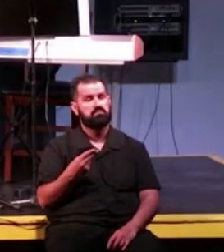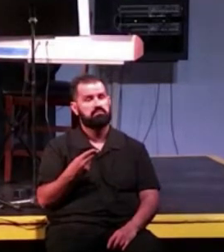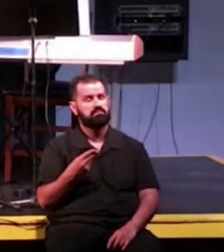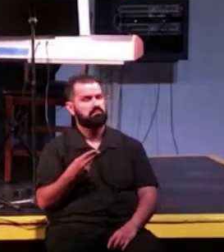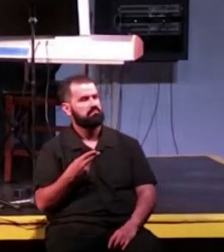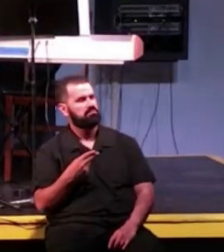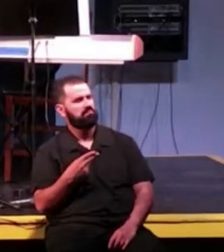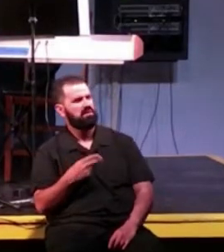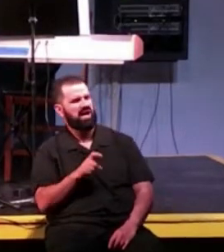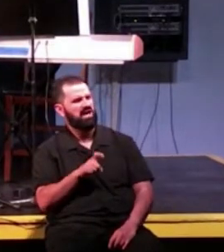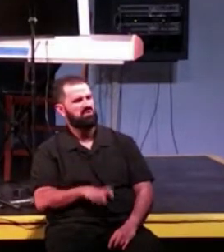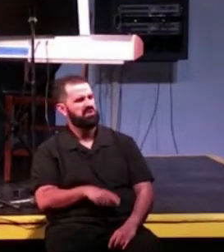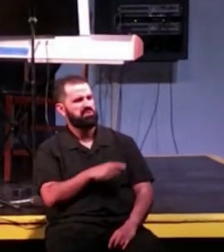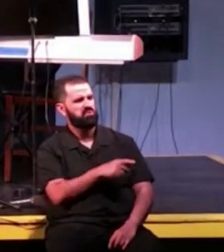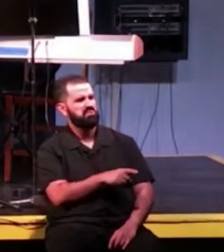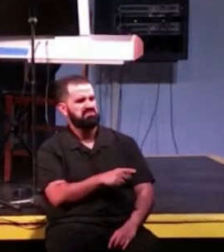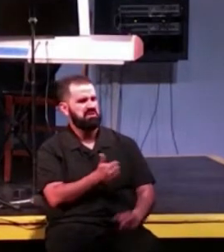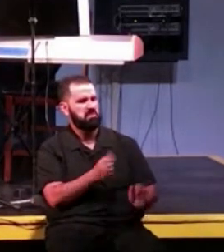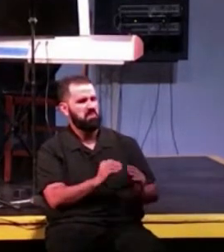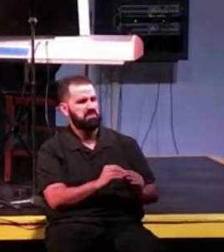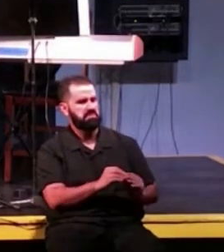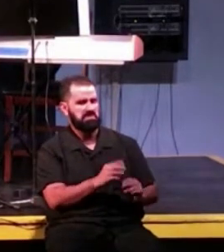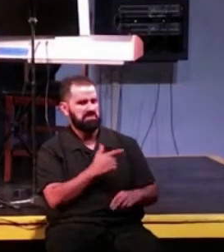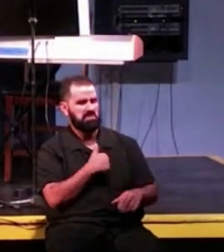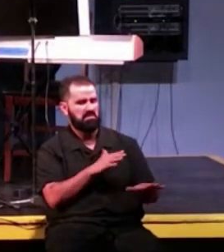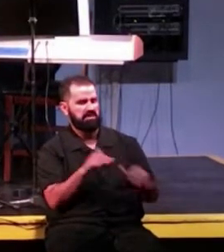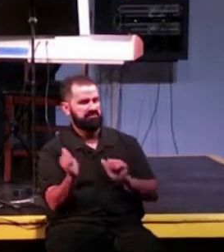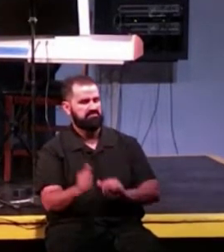I don't need you, so I'm out.